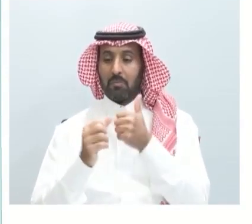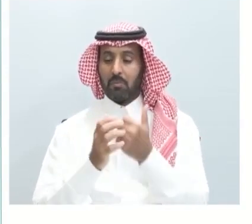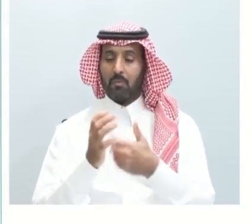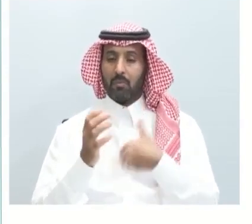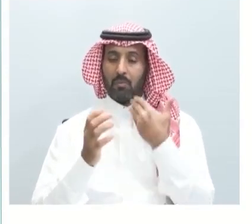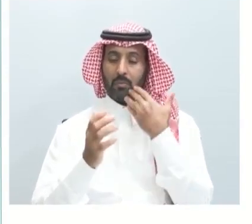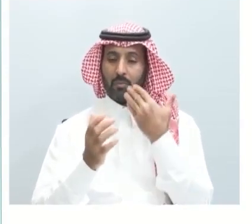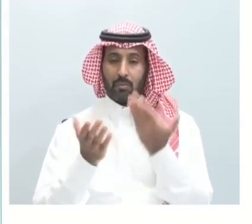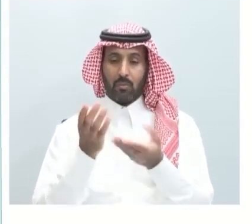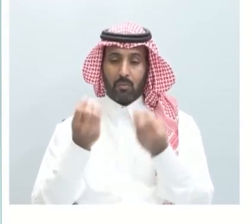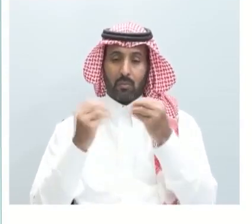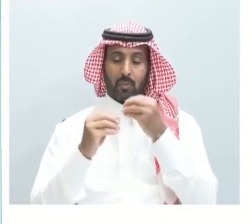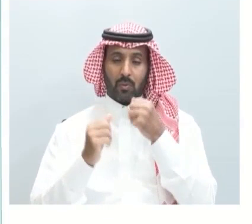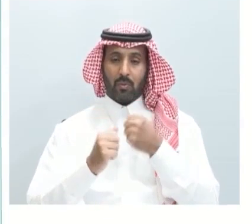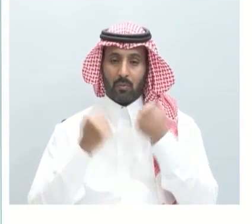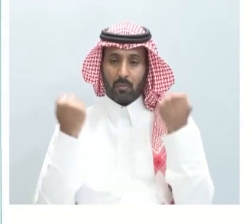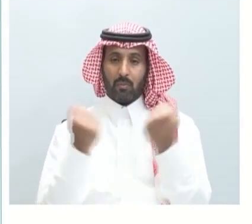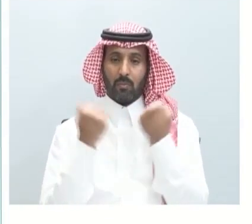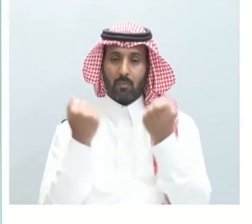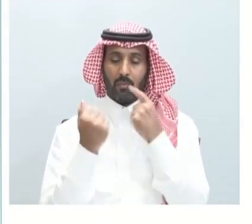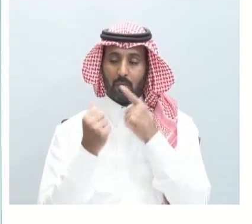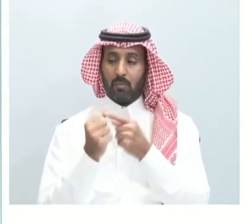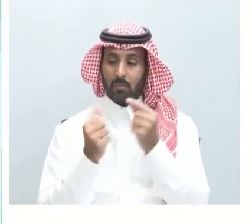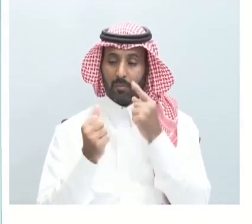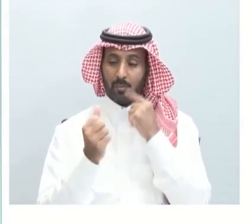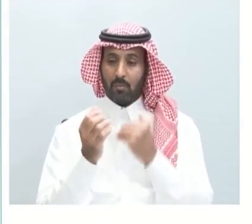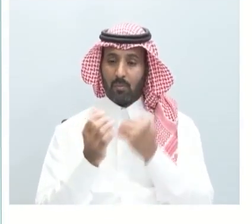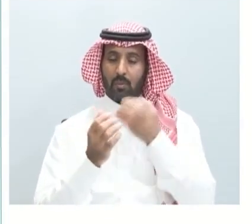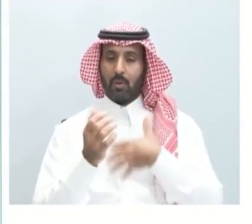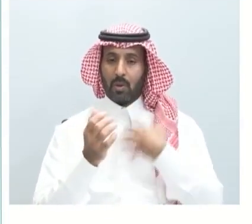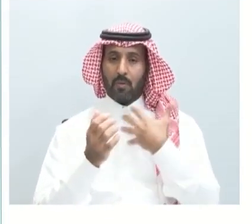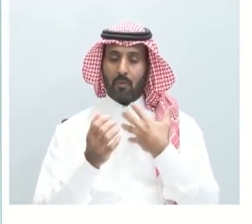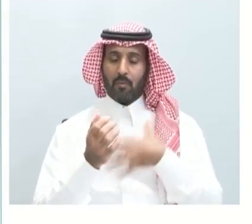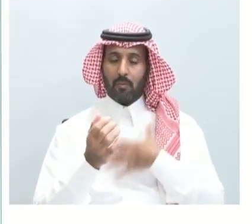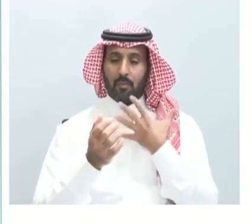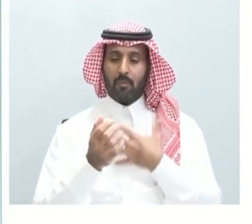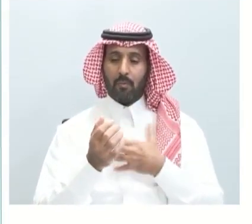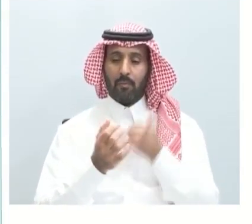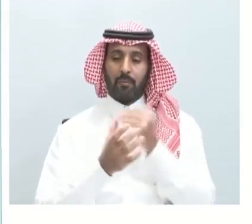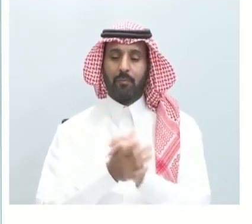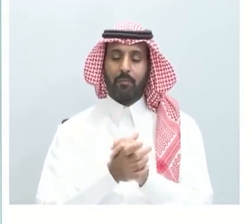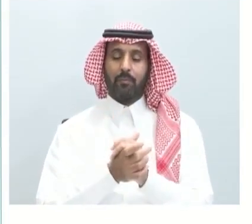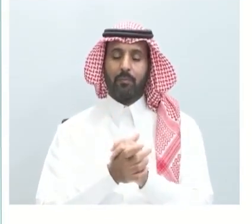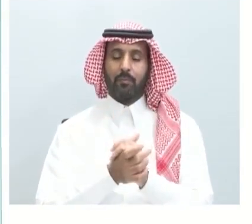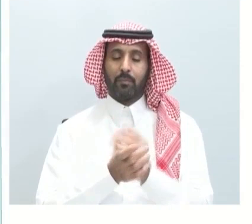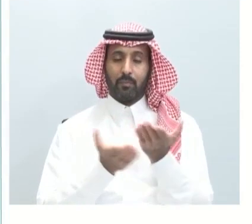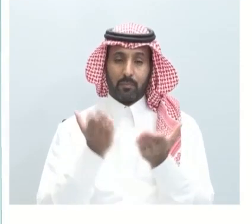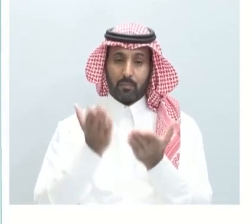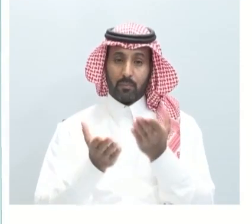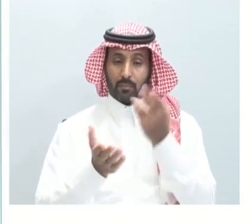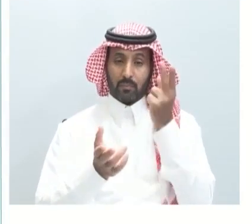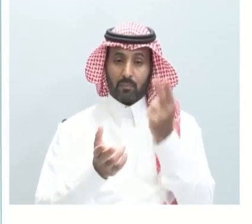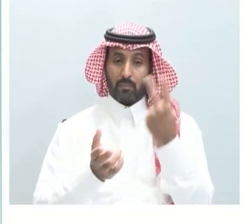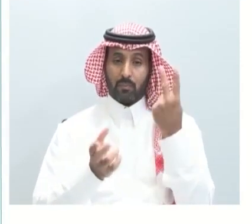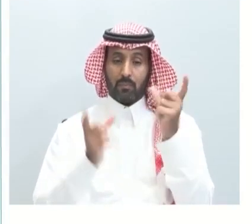is, the more exercises he gets, the better he feels. So this is the comparative. We have two